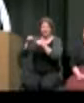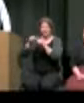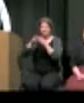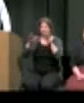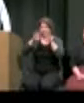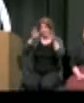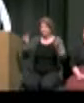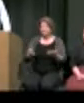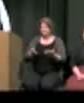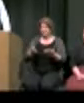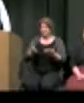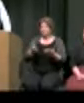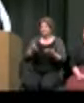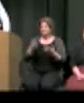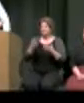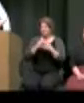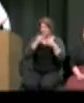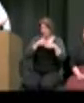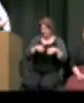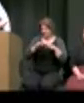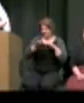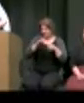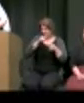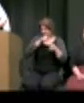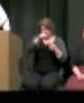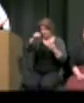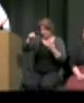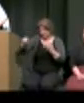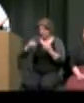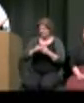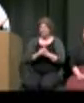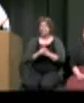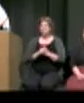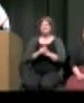we get into a little bit of a breakdown in each area.